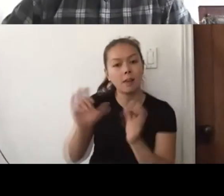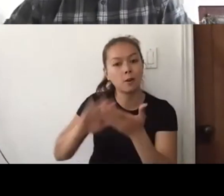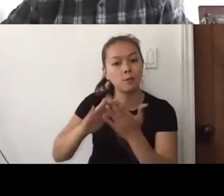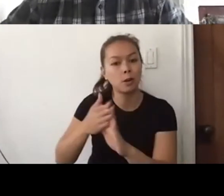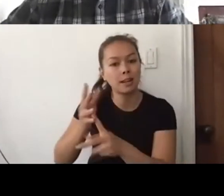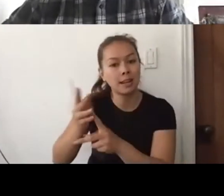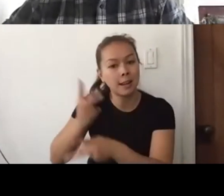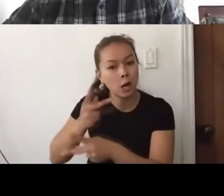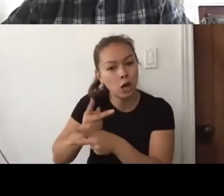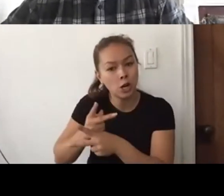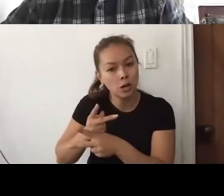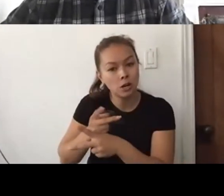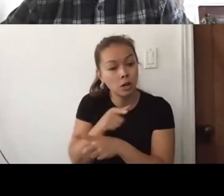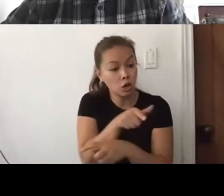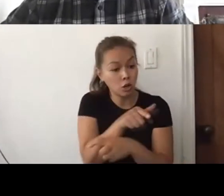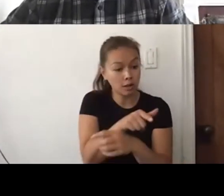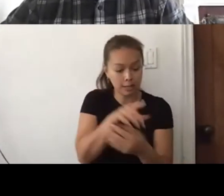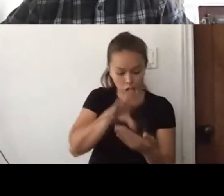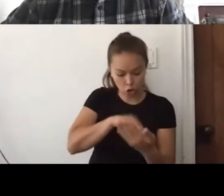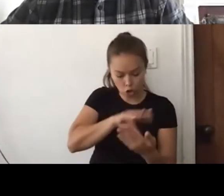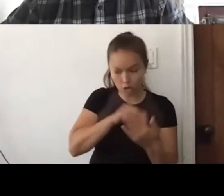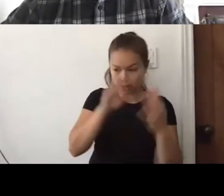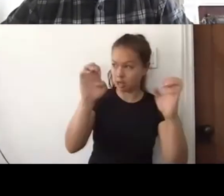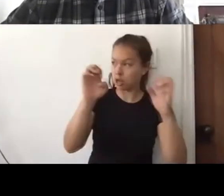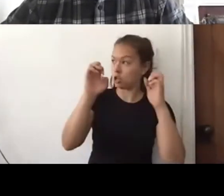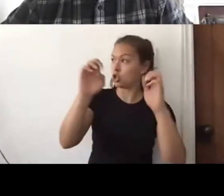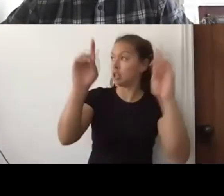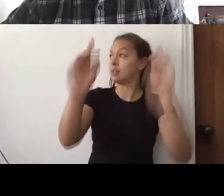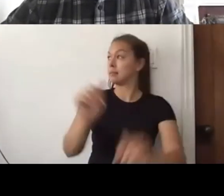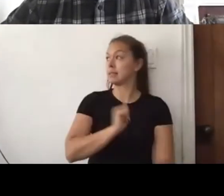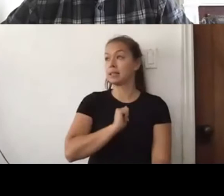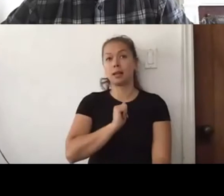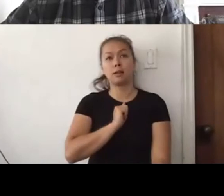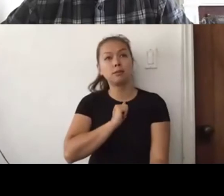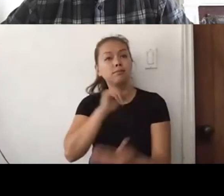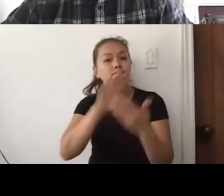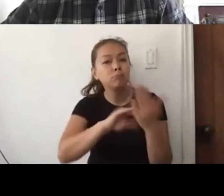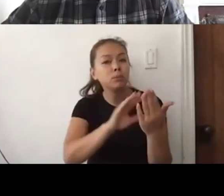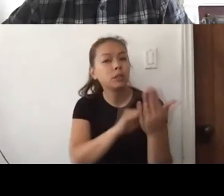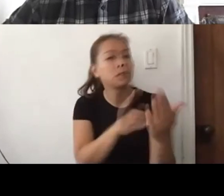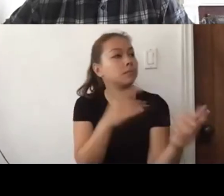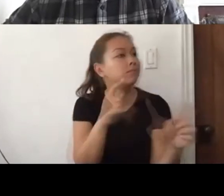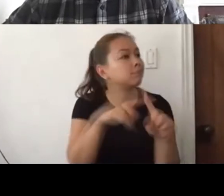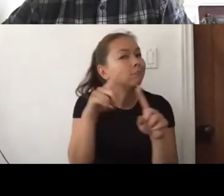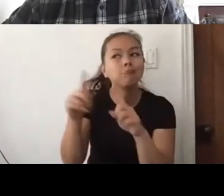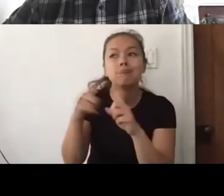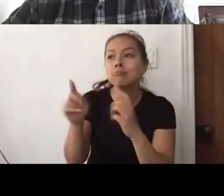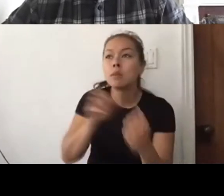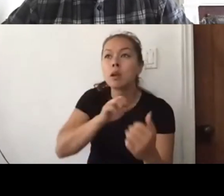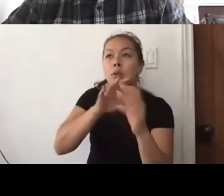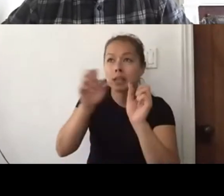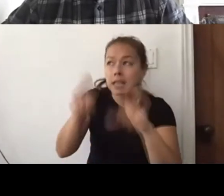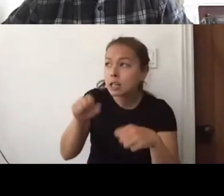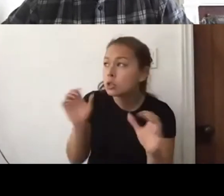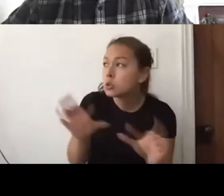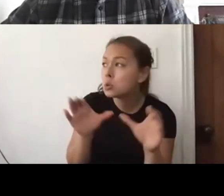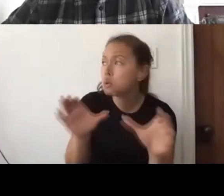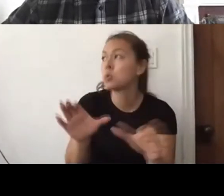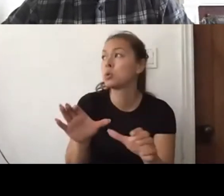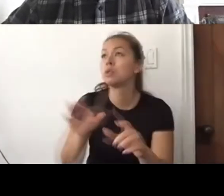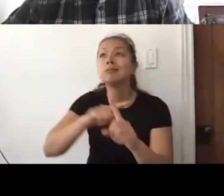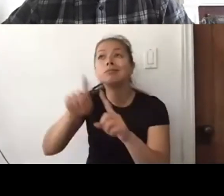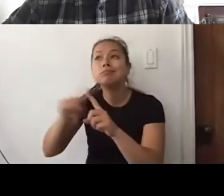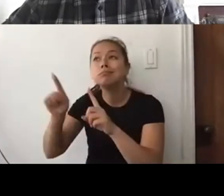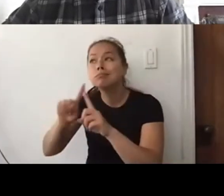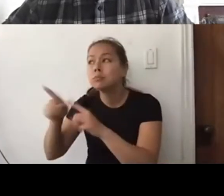educate yourself and one another about the things that you can do about our struggles that aren't at our